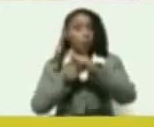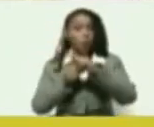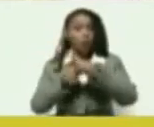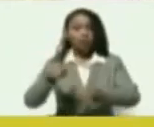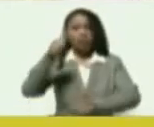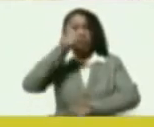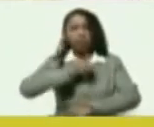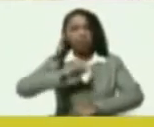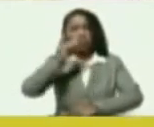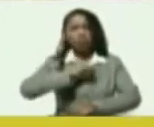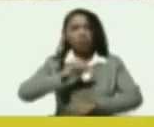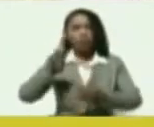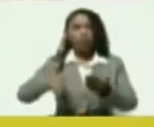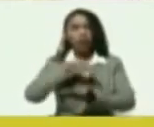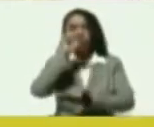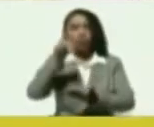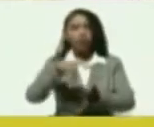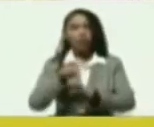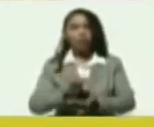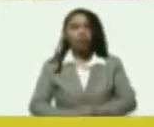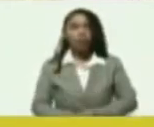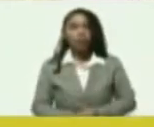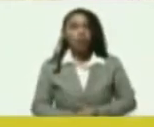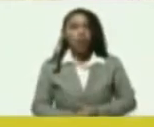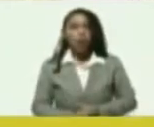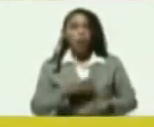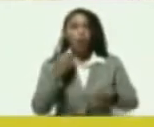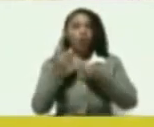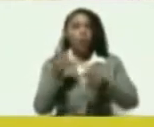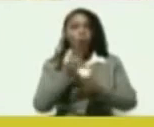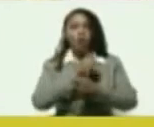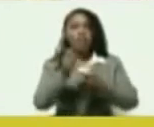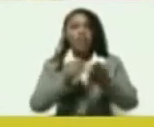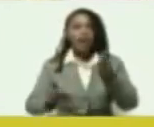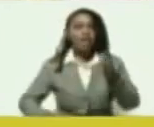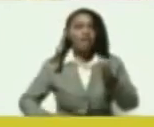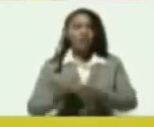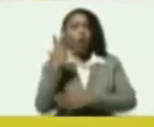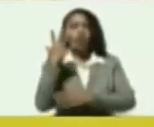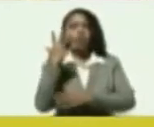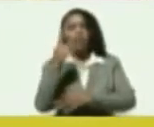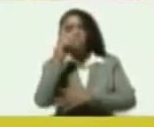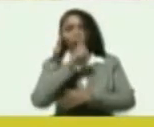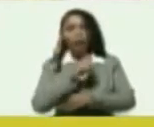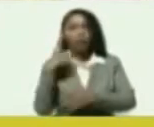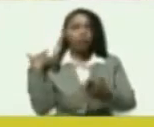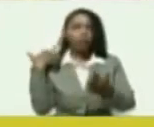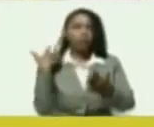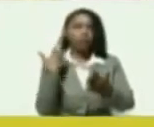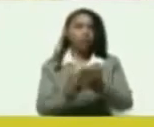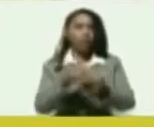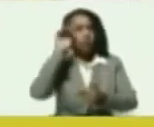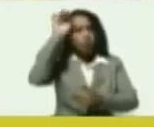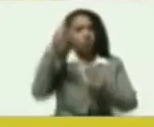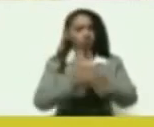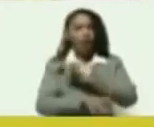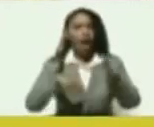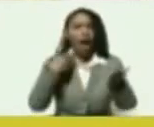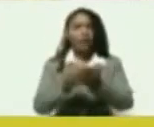That's why we have to set national resistance as a fundamental line of the years to